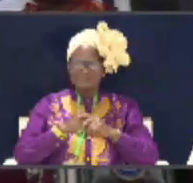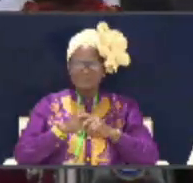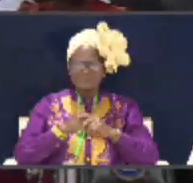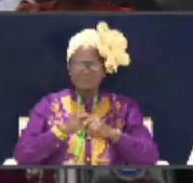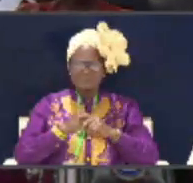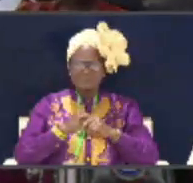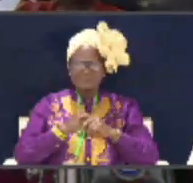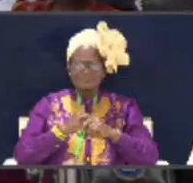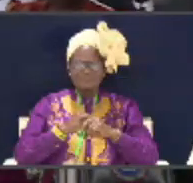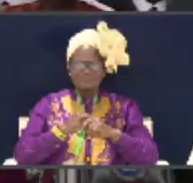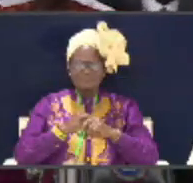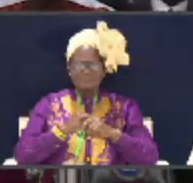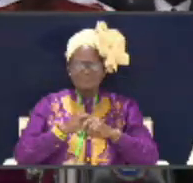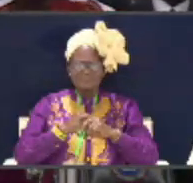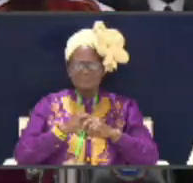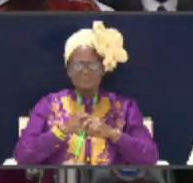important?